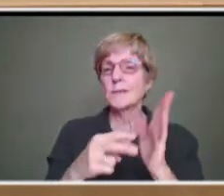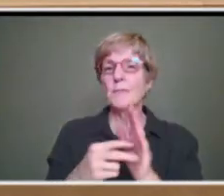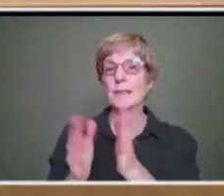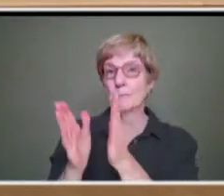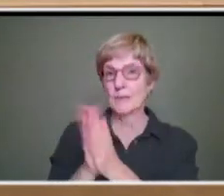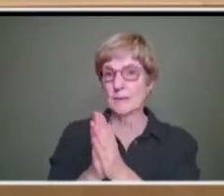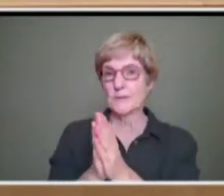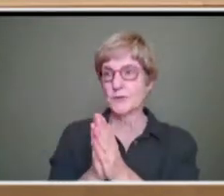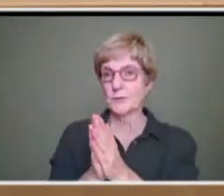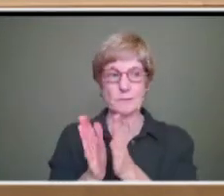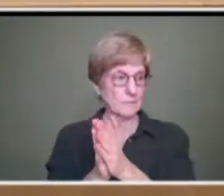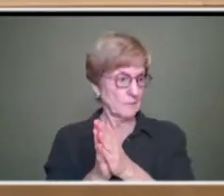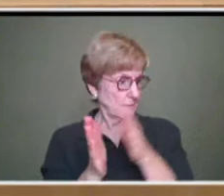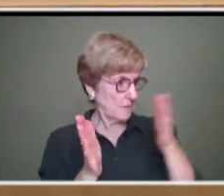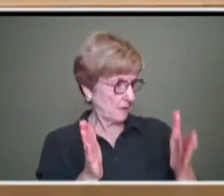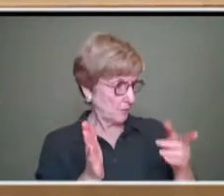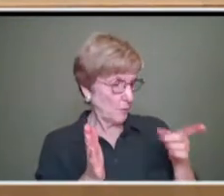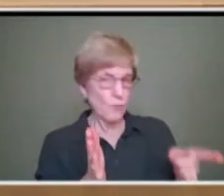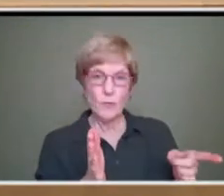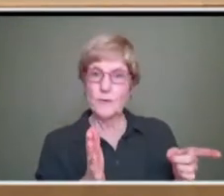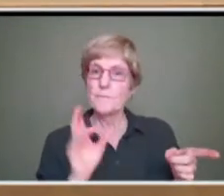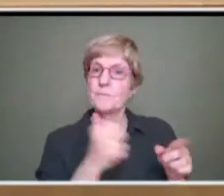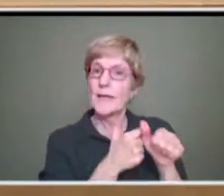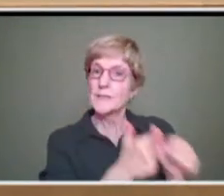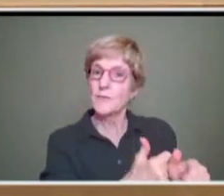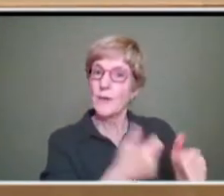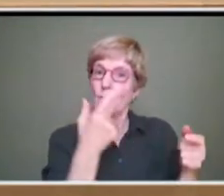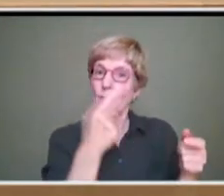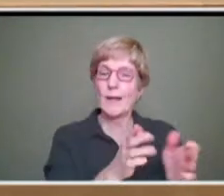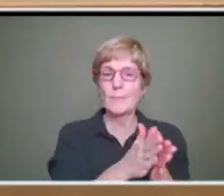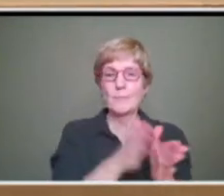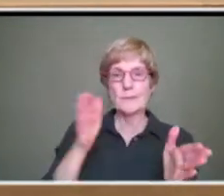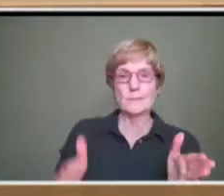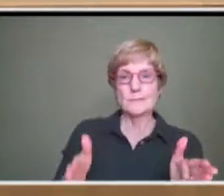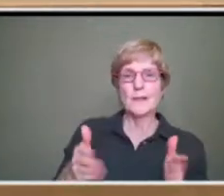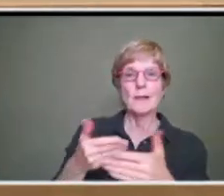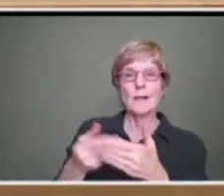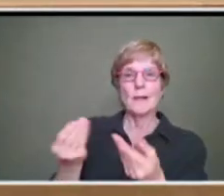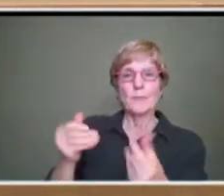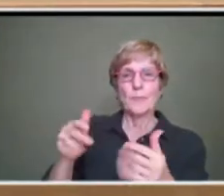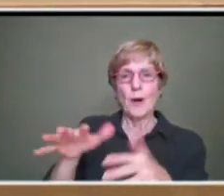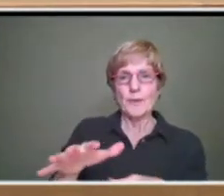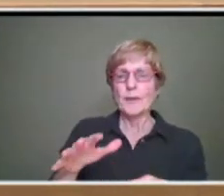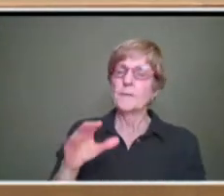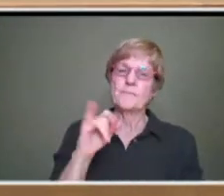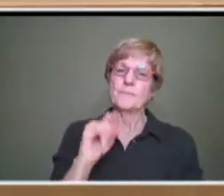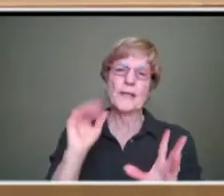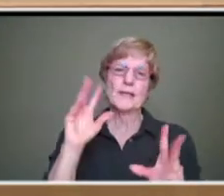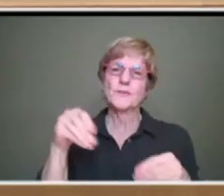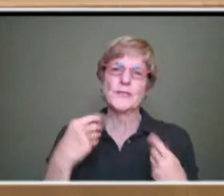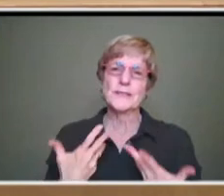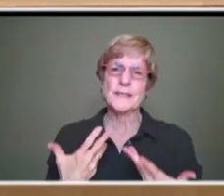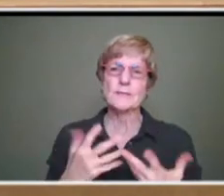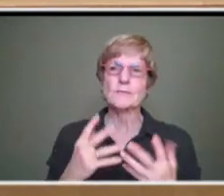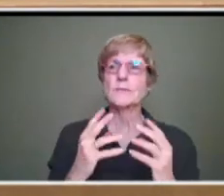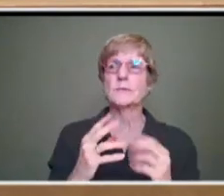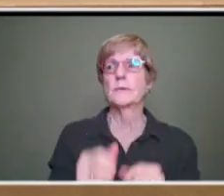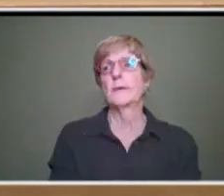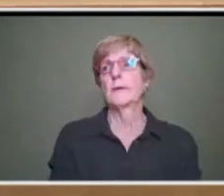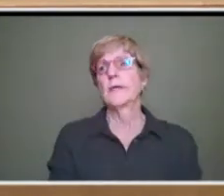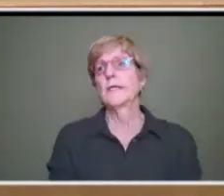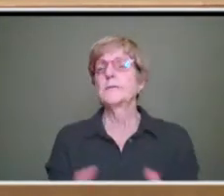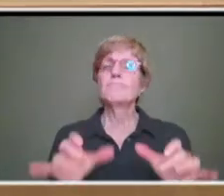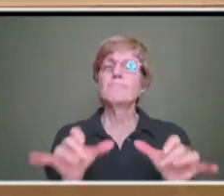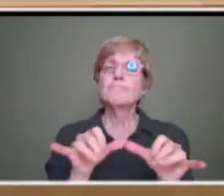in next door has to then adhere to what happened on the previous property next to it or it just gives us another kind of measure of